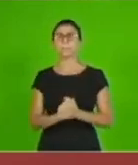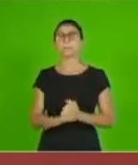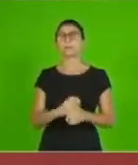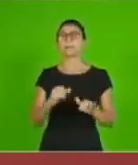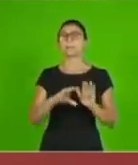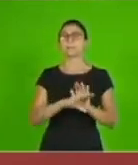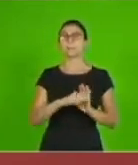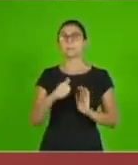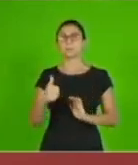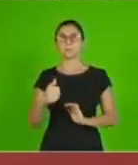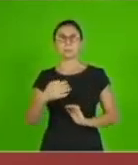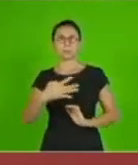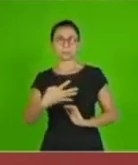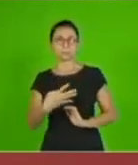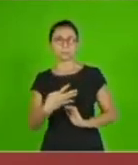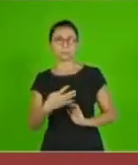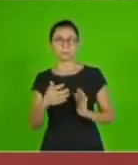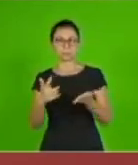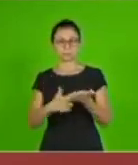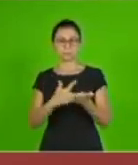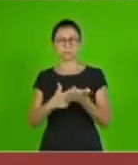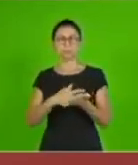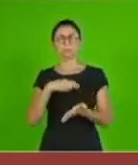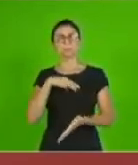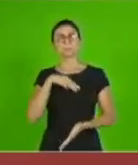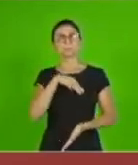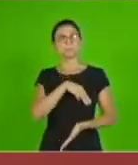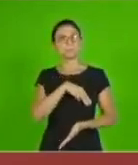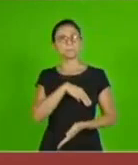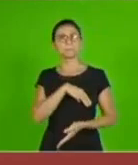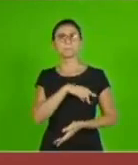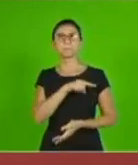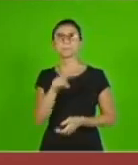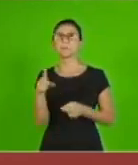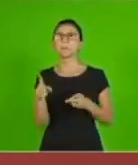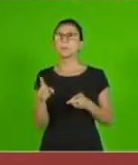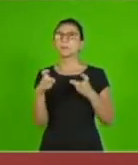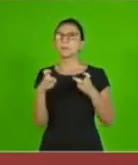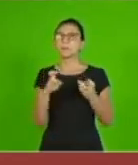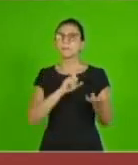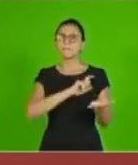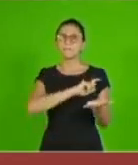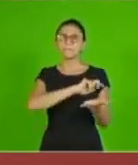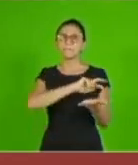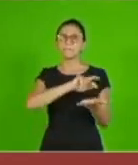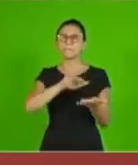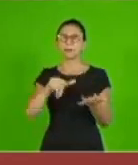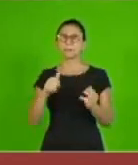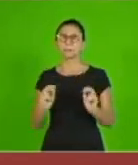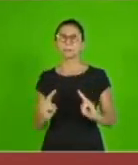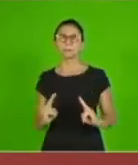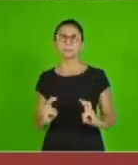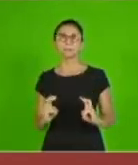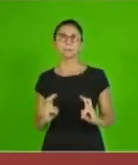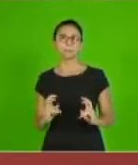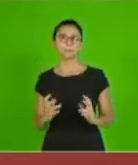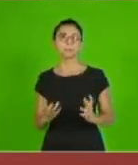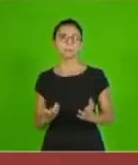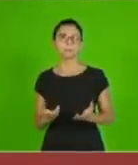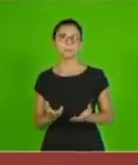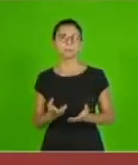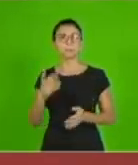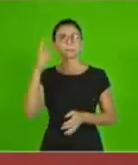message. In chapter 14 of Matthew, the brethren can observe that there